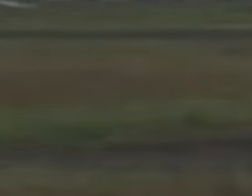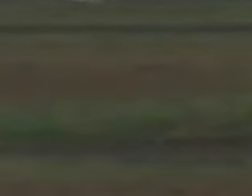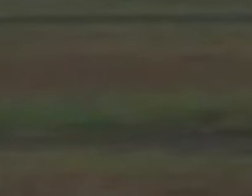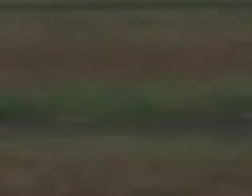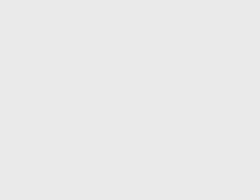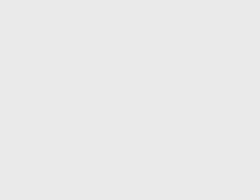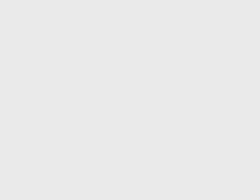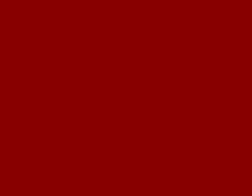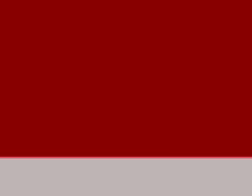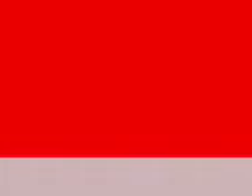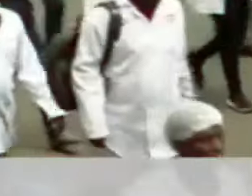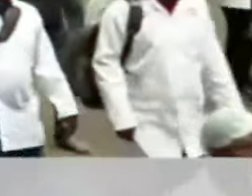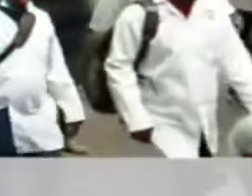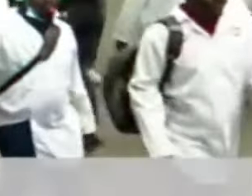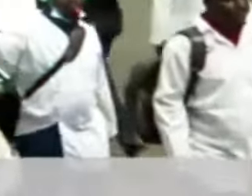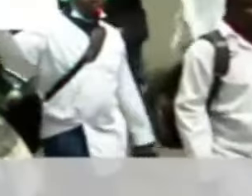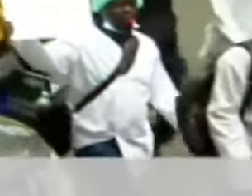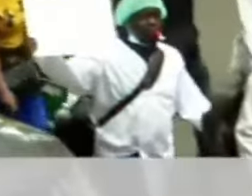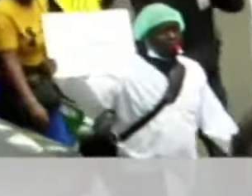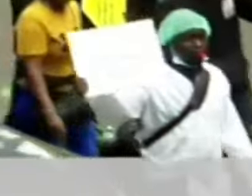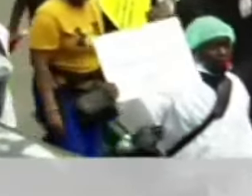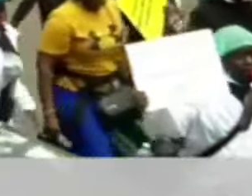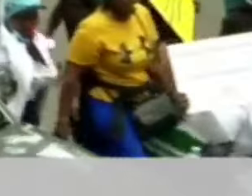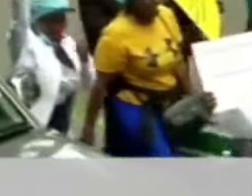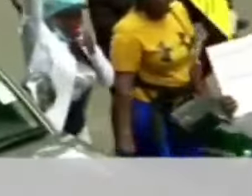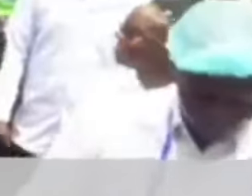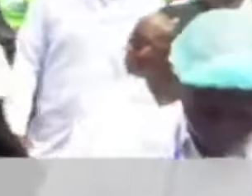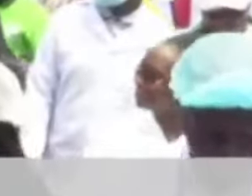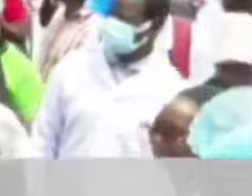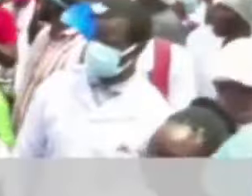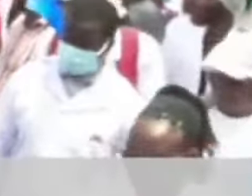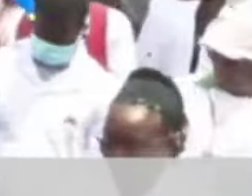Coming up, we talk to the